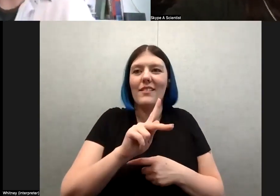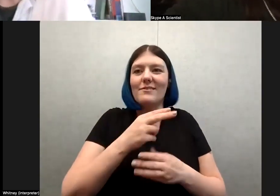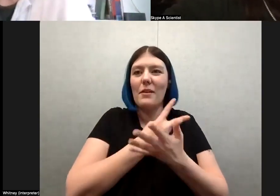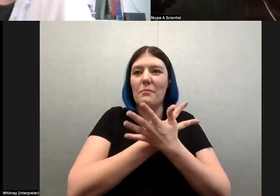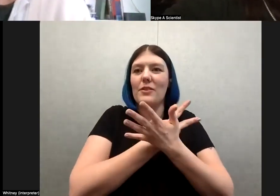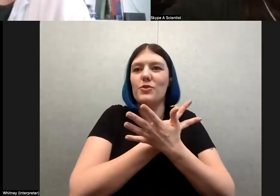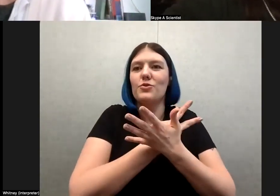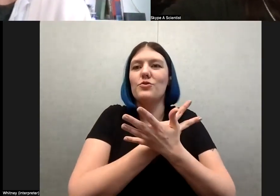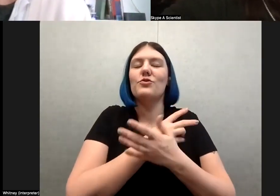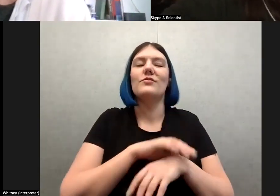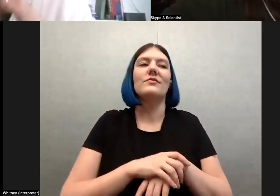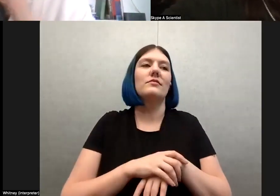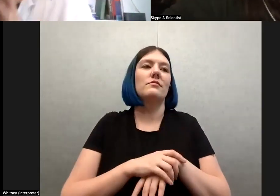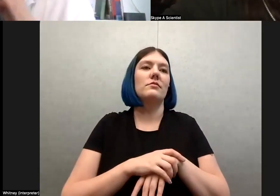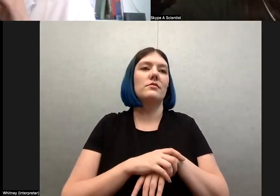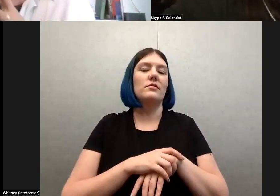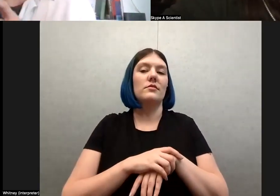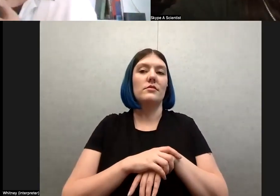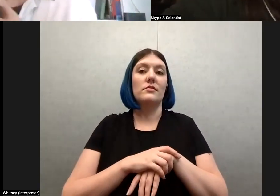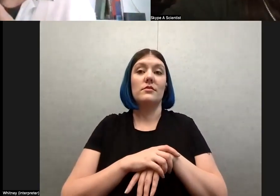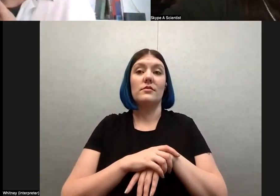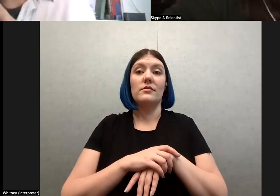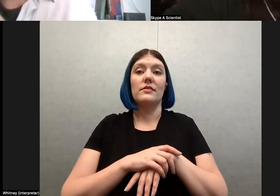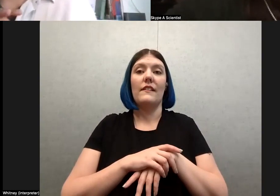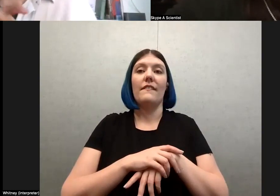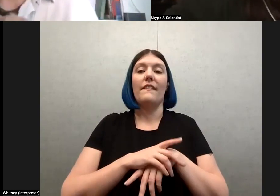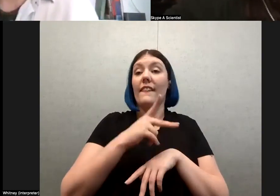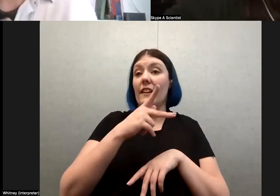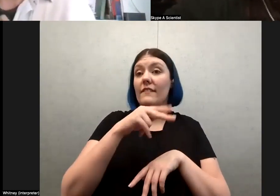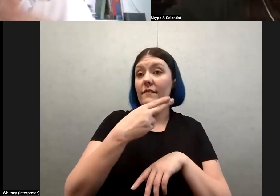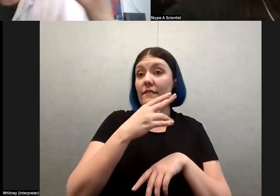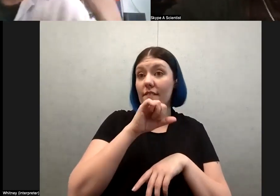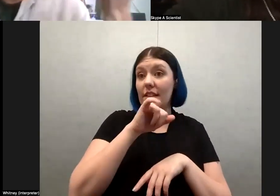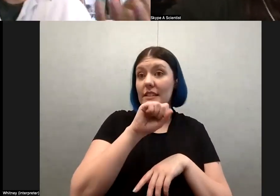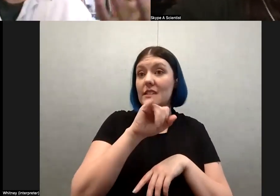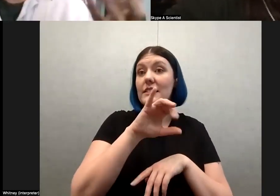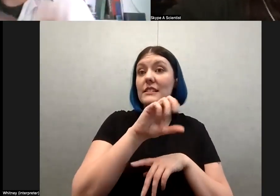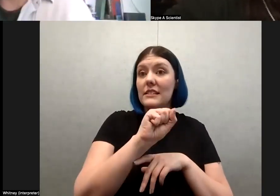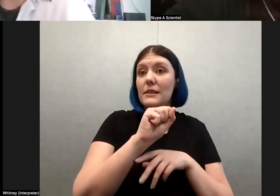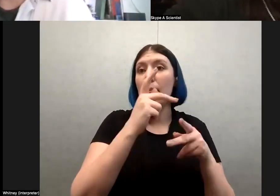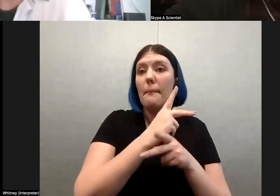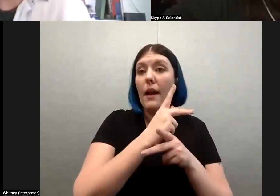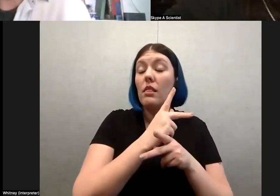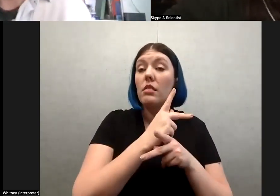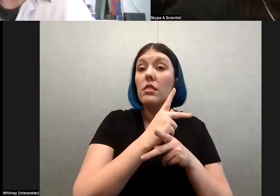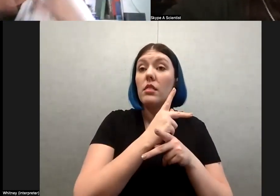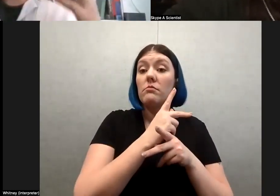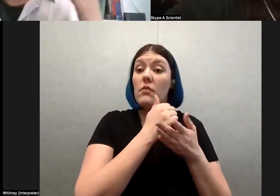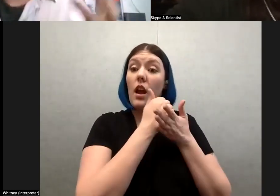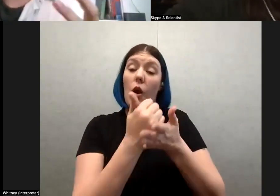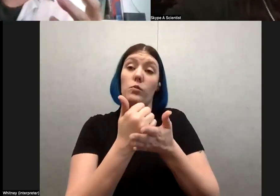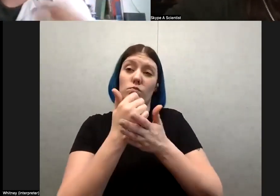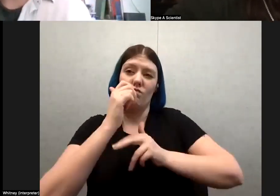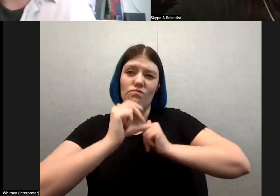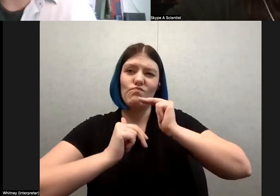that the physics and the mathematical background really helps you build these models that I was talking about earlier, and trying